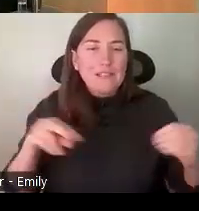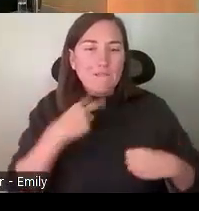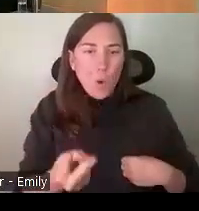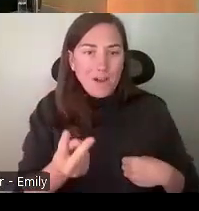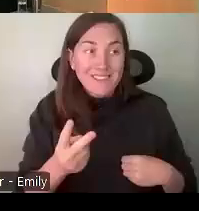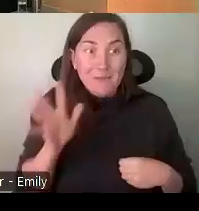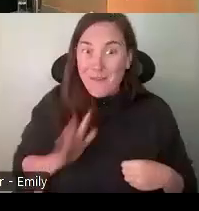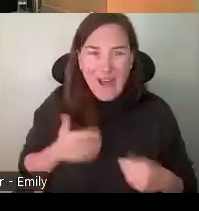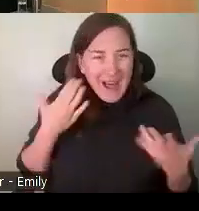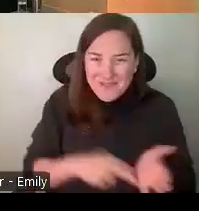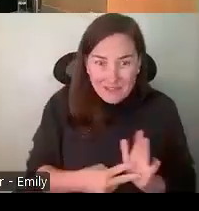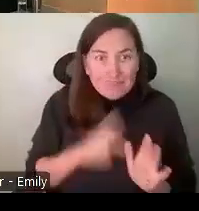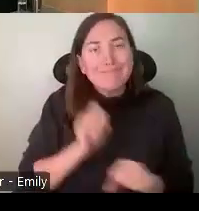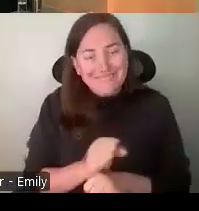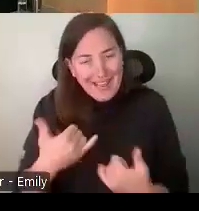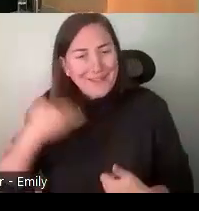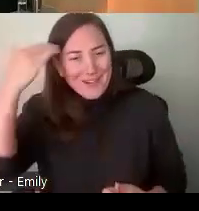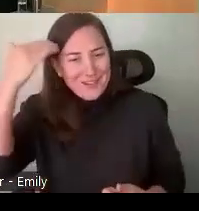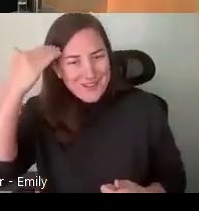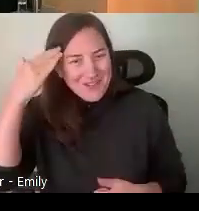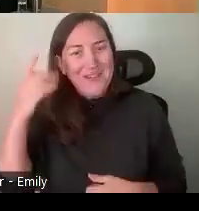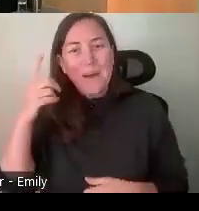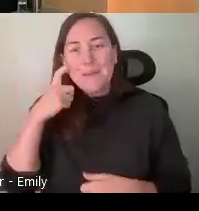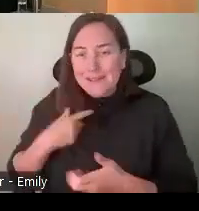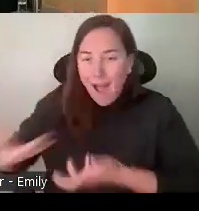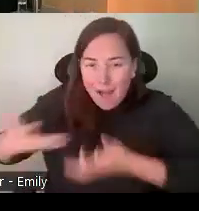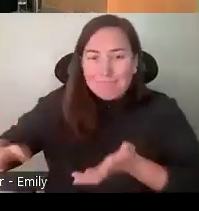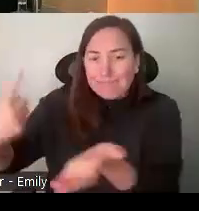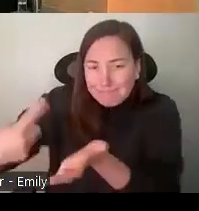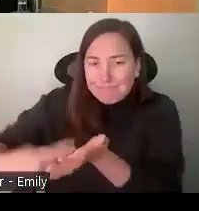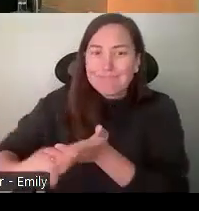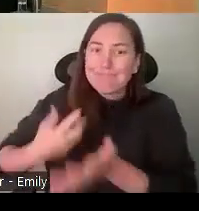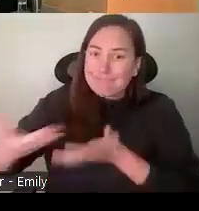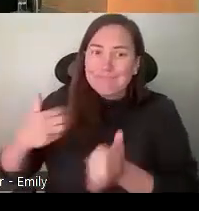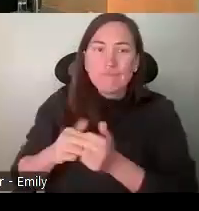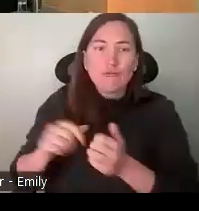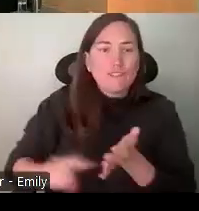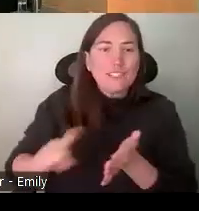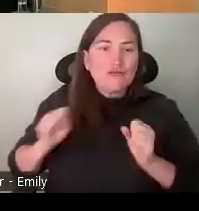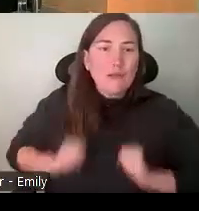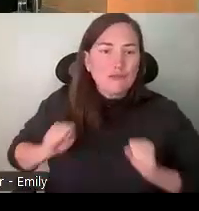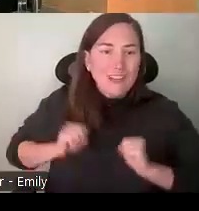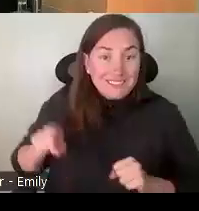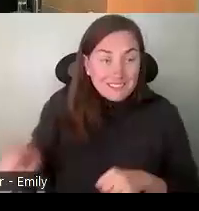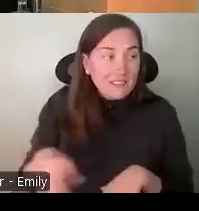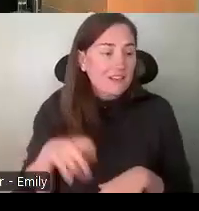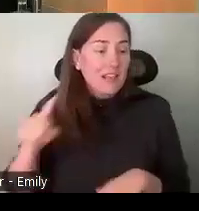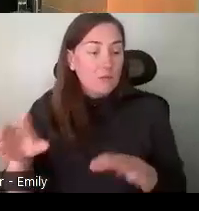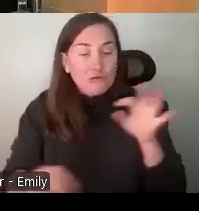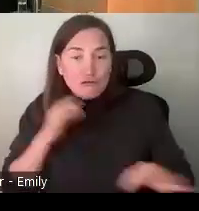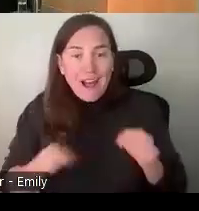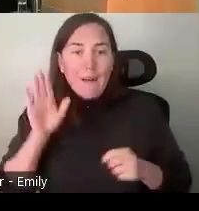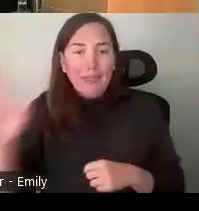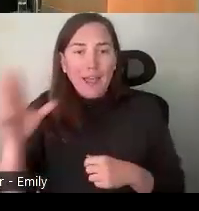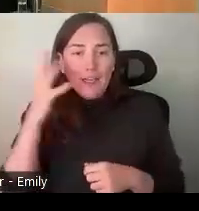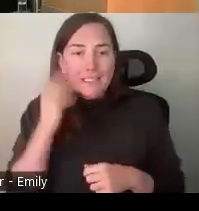certainly do from interacting with our research subjects. Subjects describe these experiences, passivity